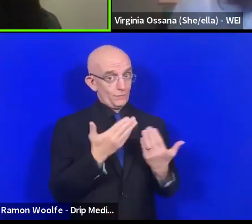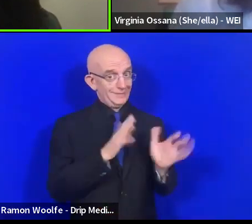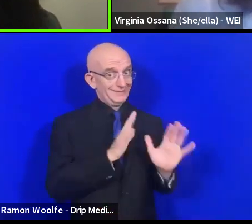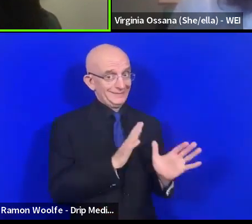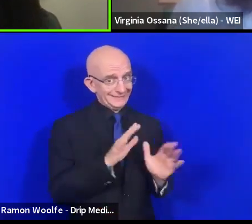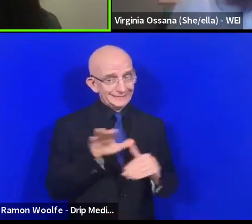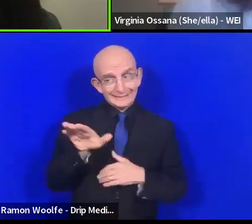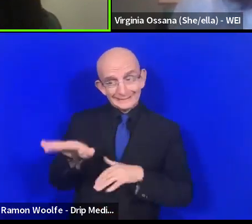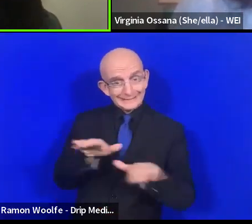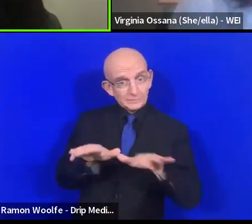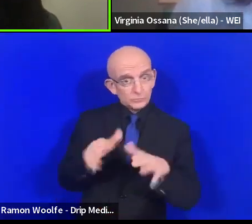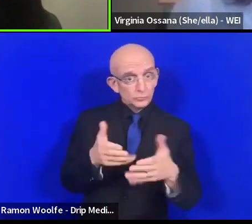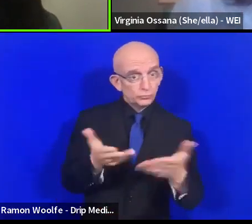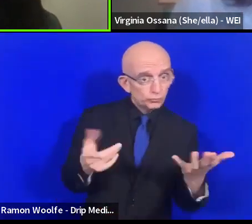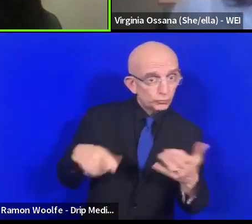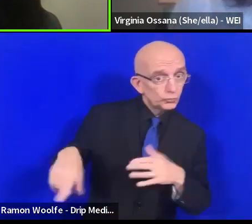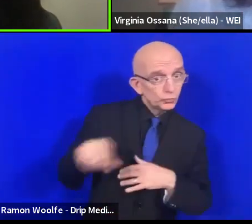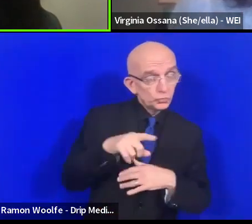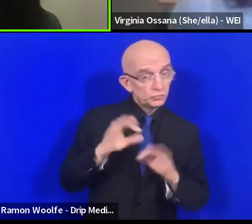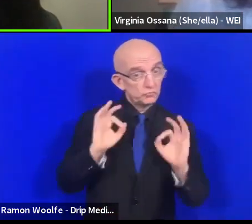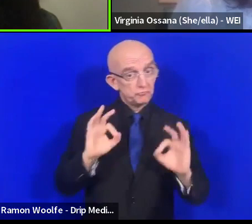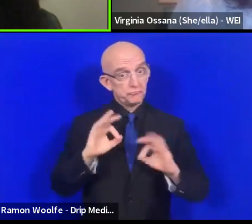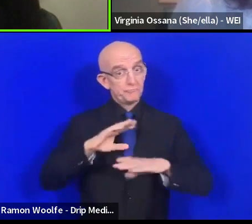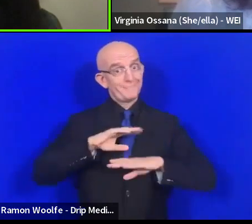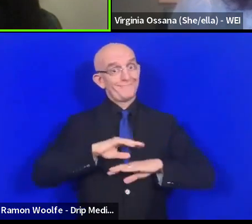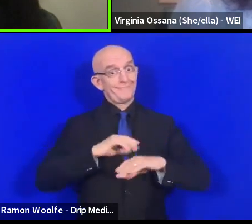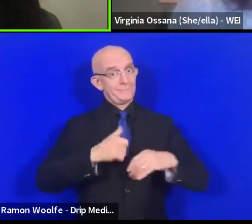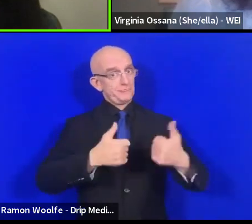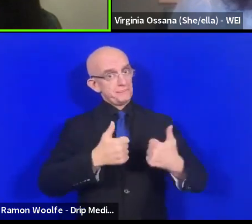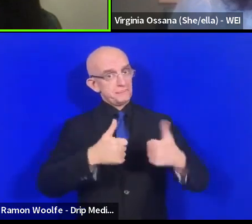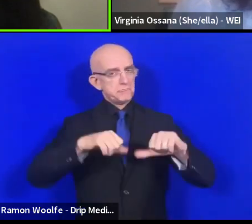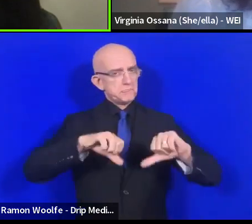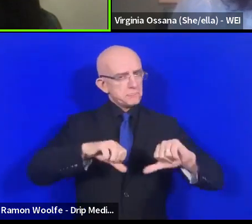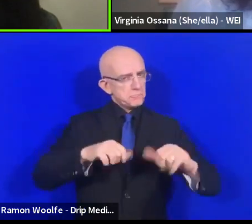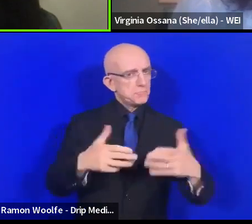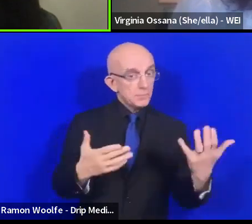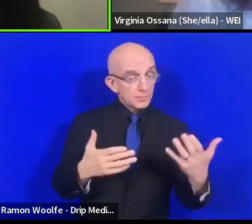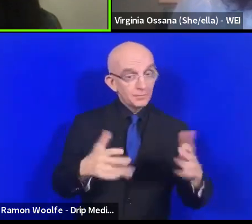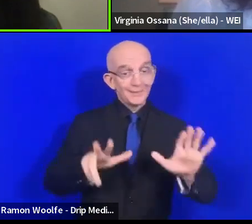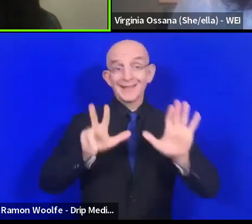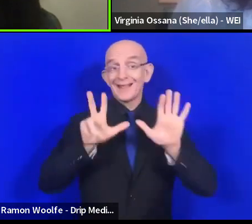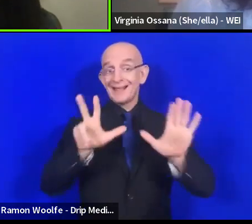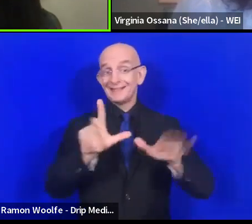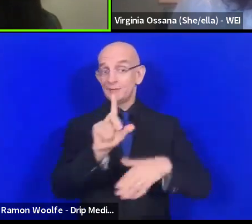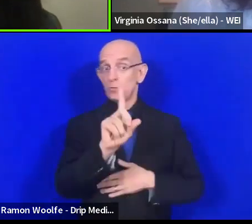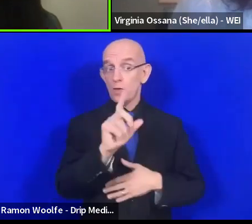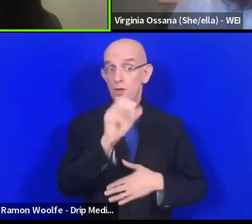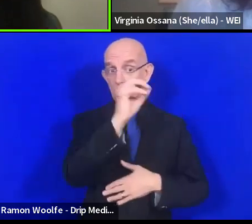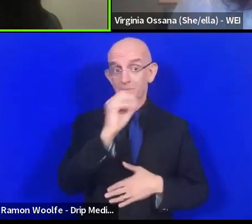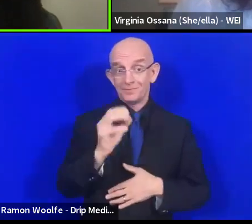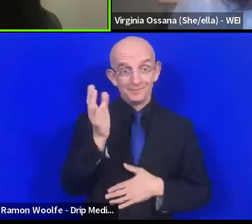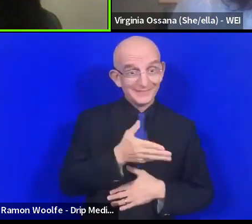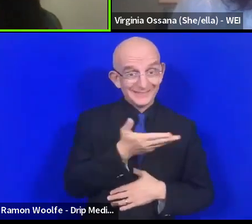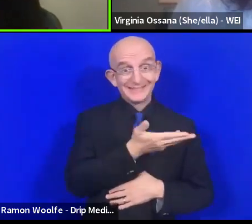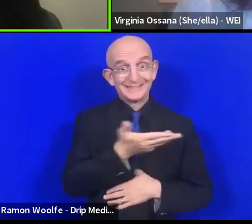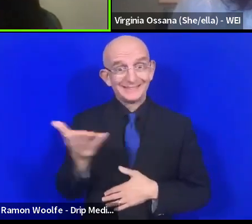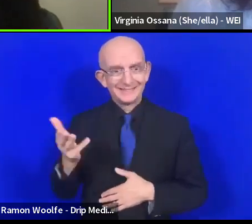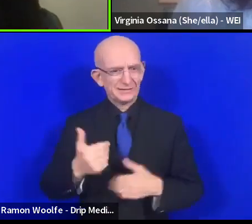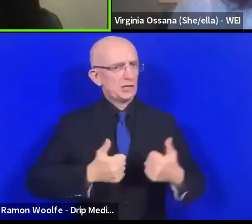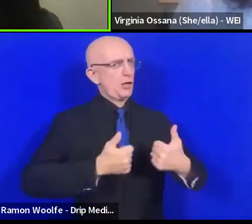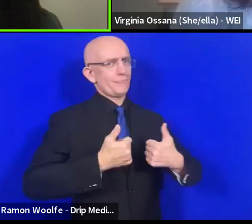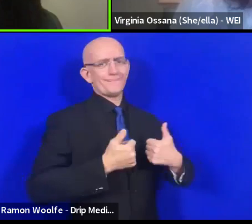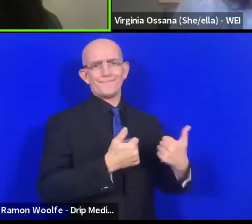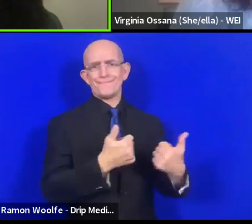the conference venues. 10% were neutral, didn't comment, and with a small percent being